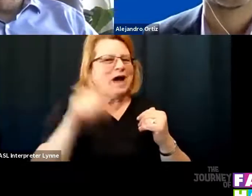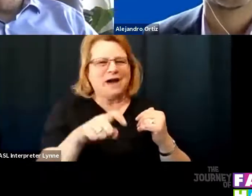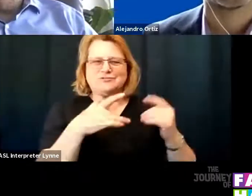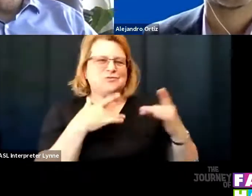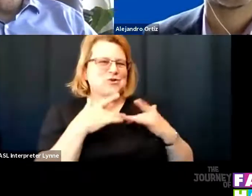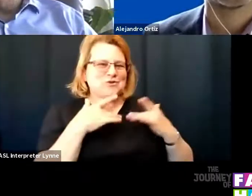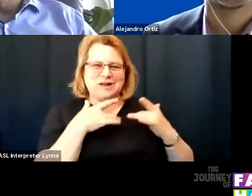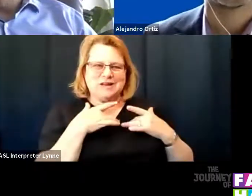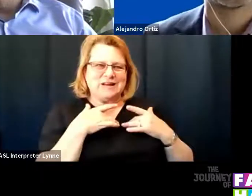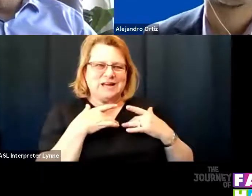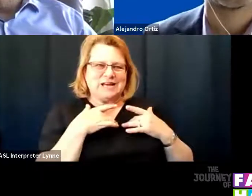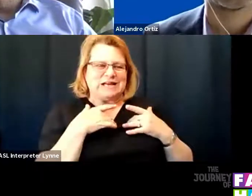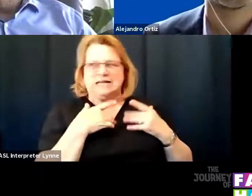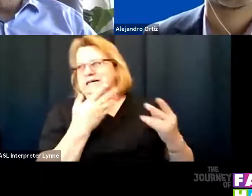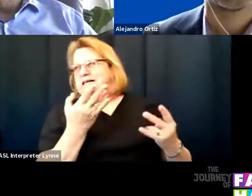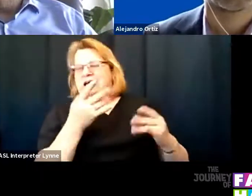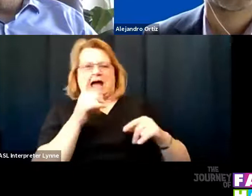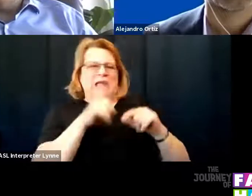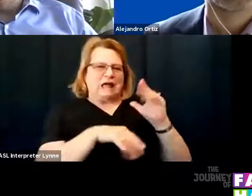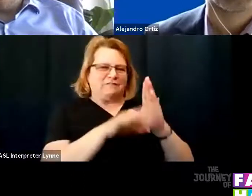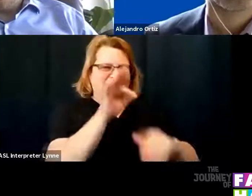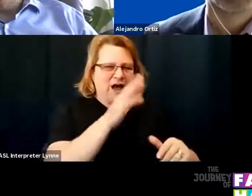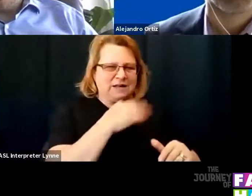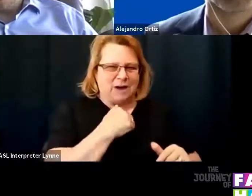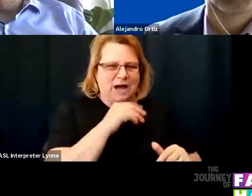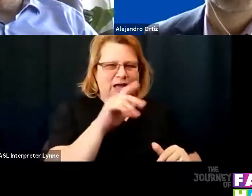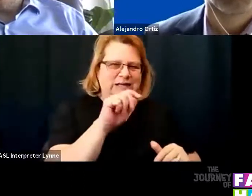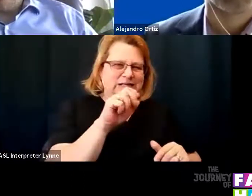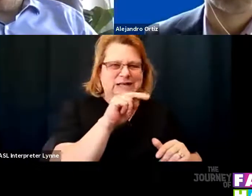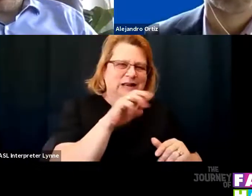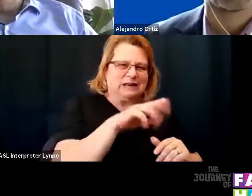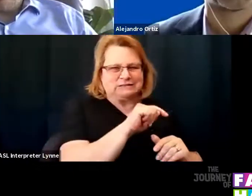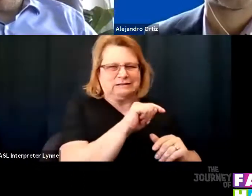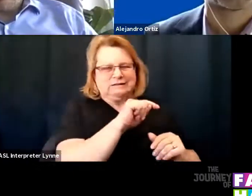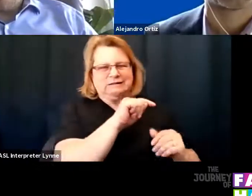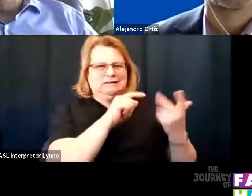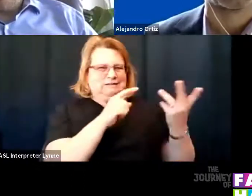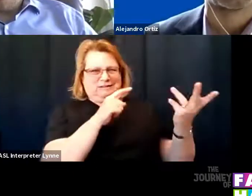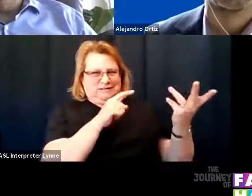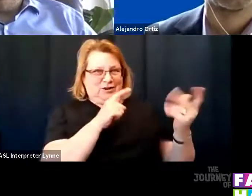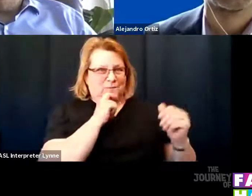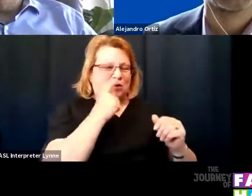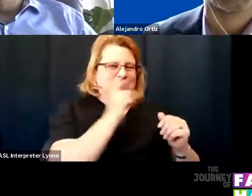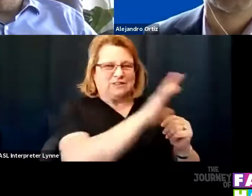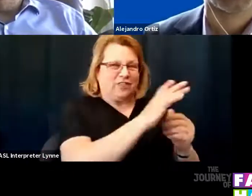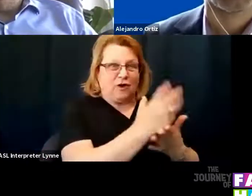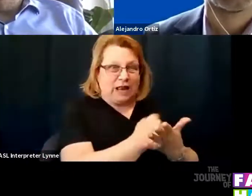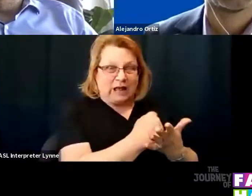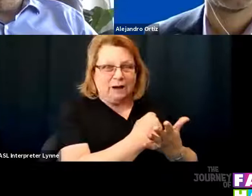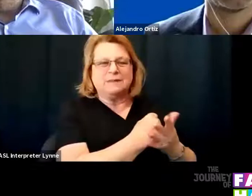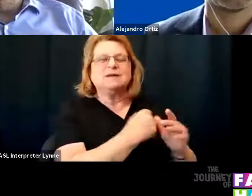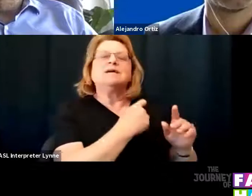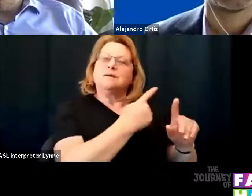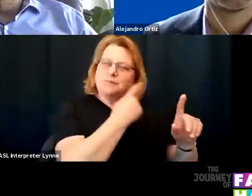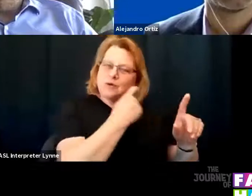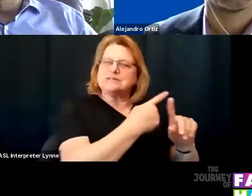about, I can't find my tenant, right? When you're a tenant, or at least part of your tenant's, you know, kind of income is coming, you know, from the government. And so